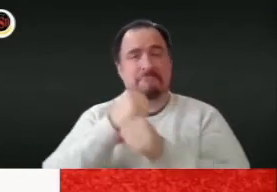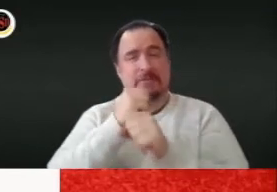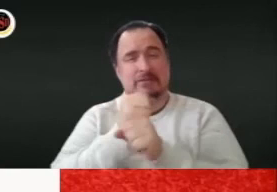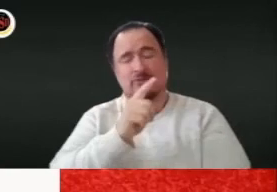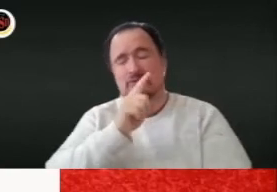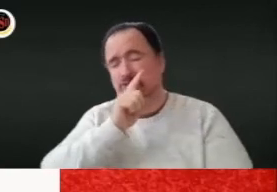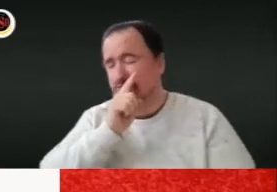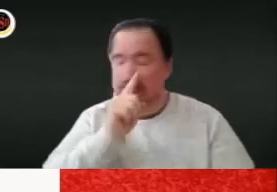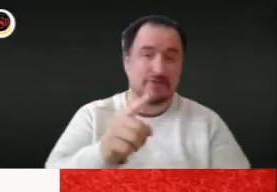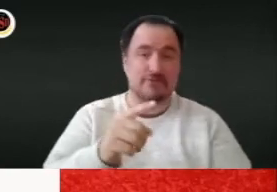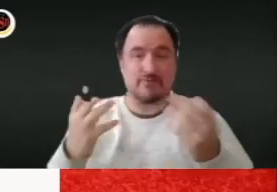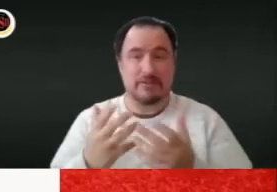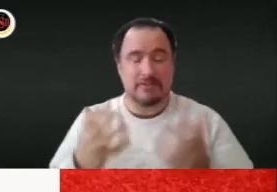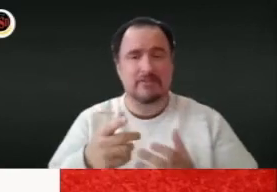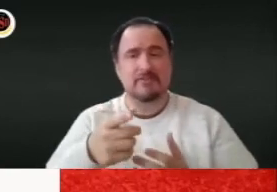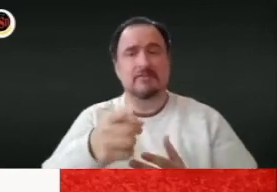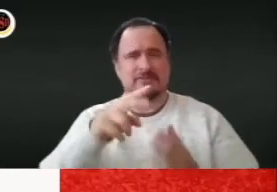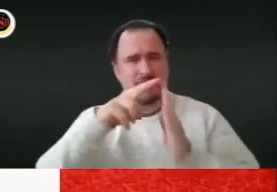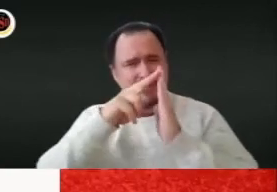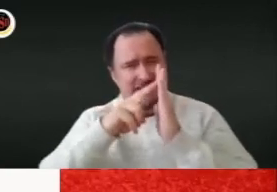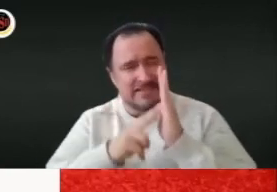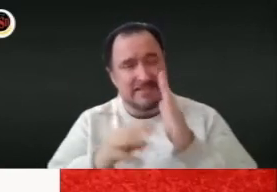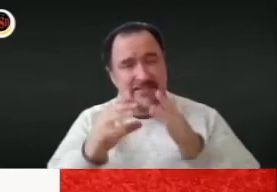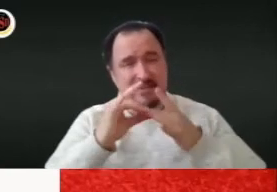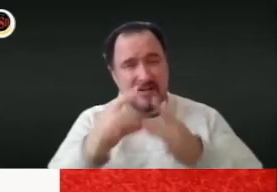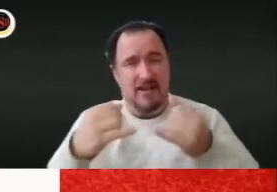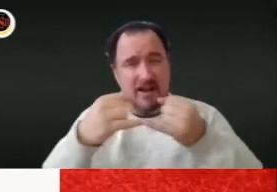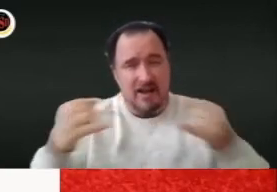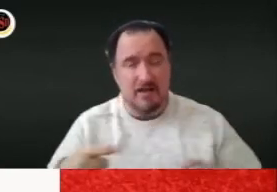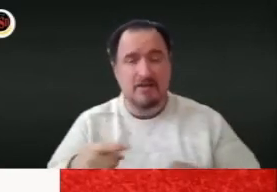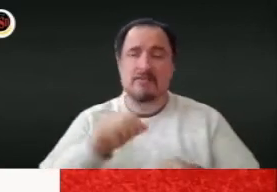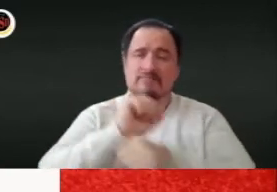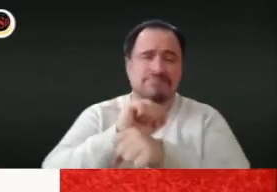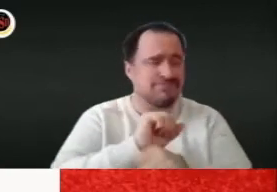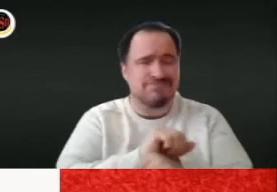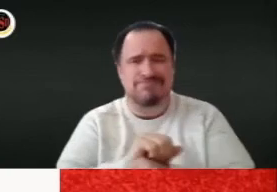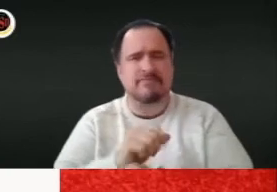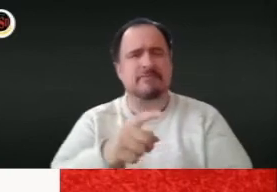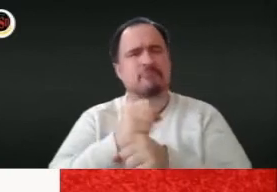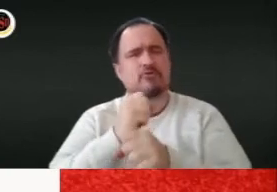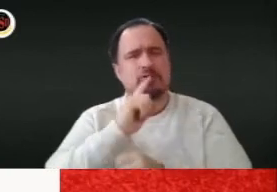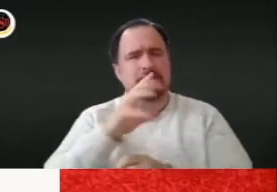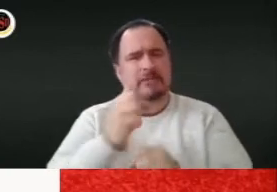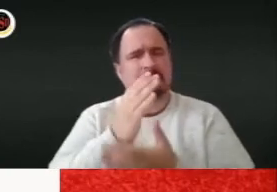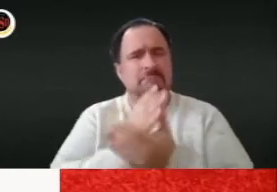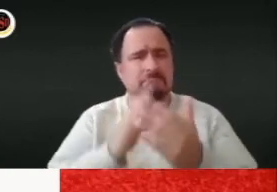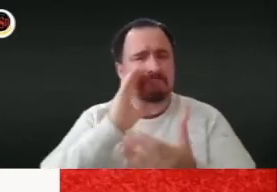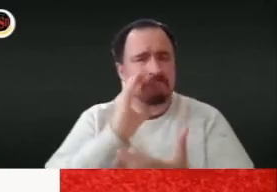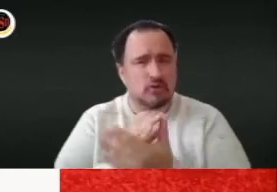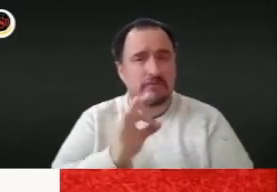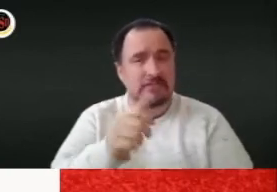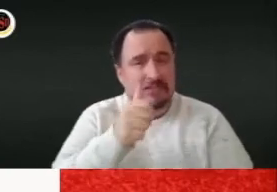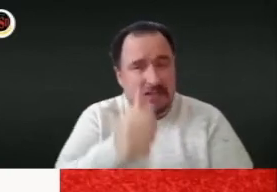situations. Just make sure that you read the guidelines and make sure you get